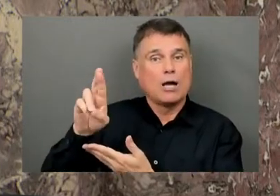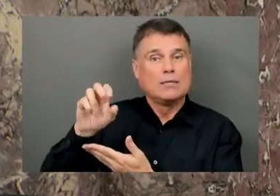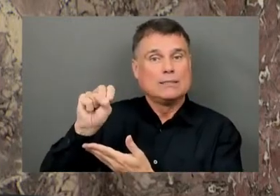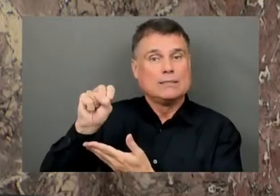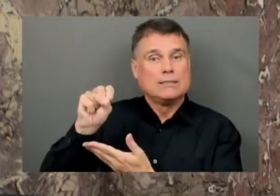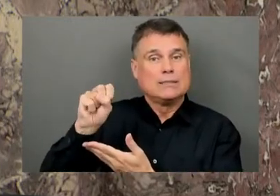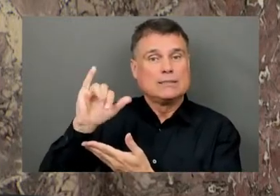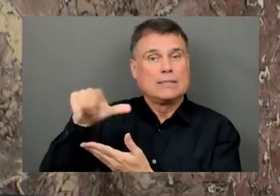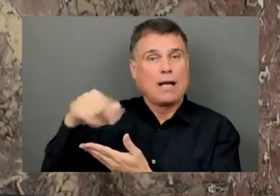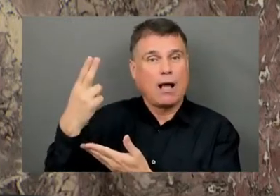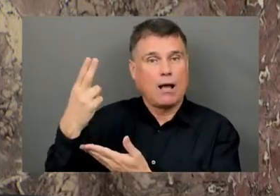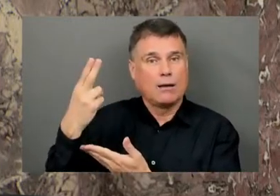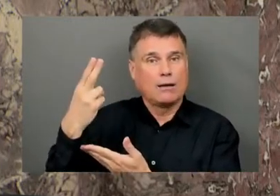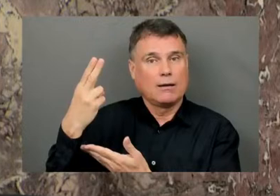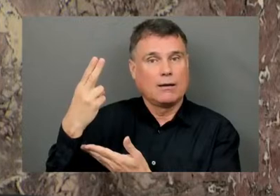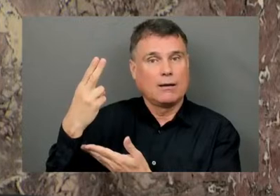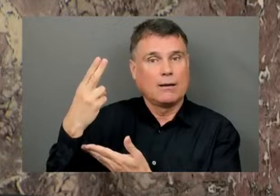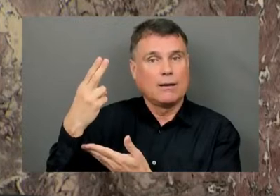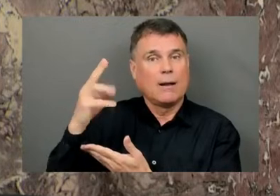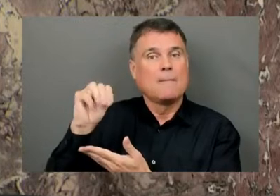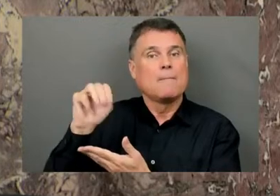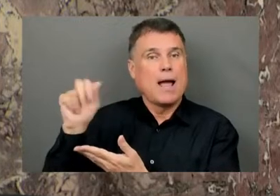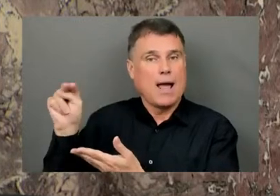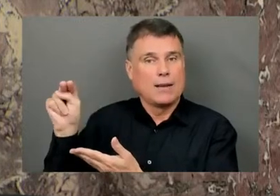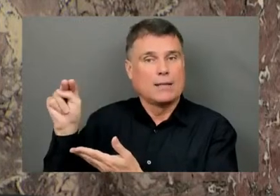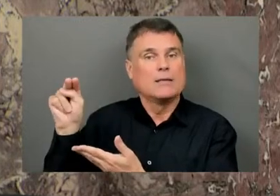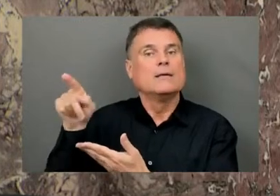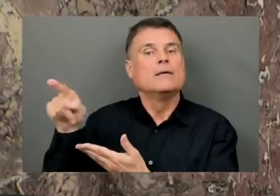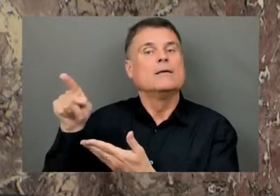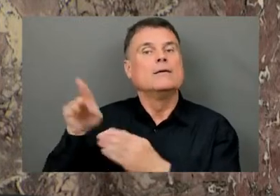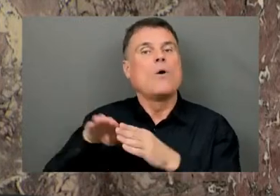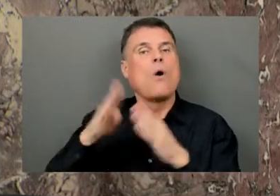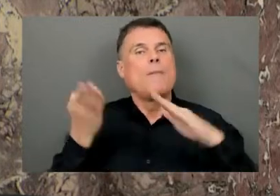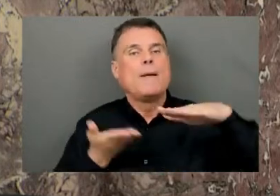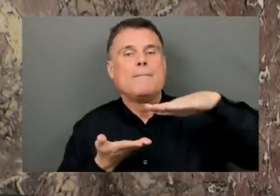up a bake shop in Surrey Newton. Mr. Speaker,